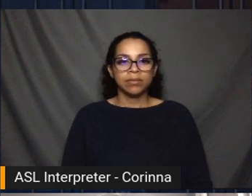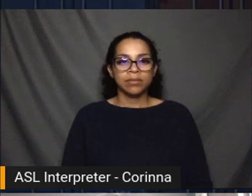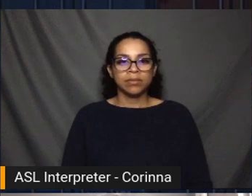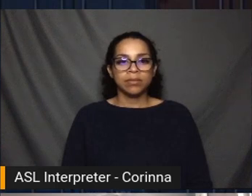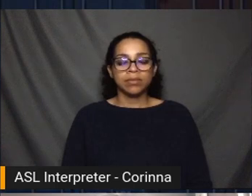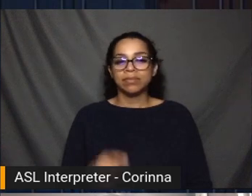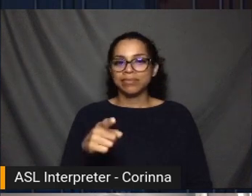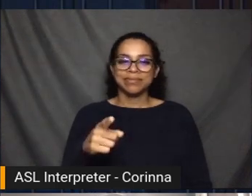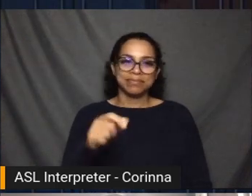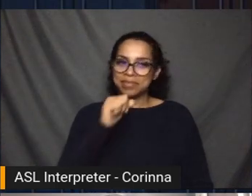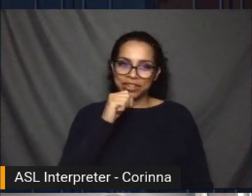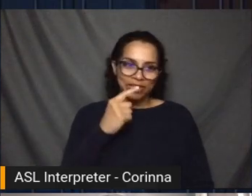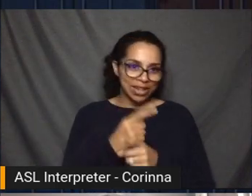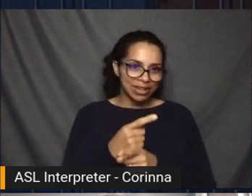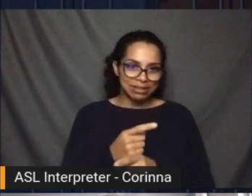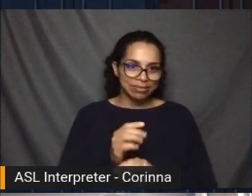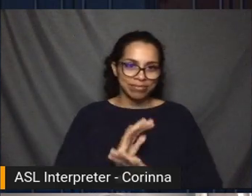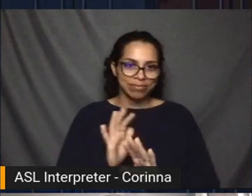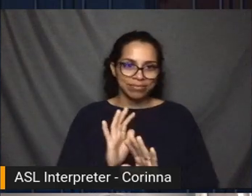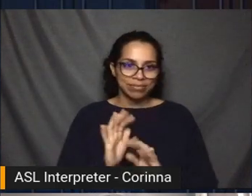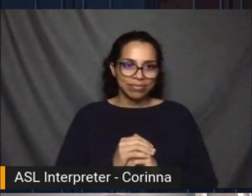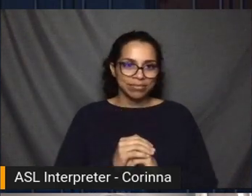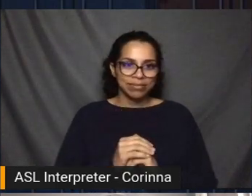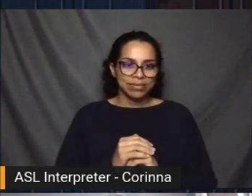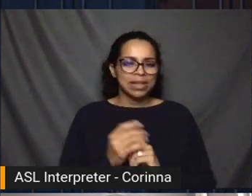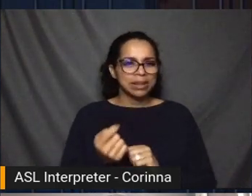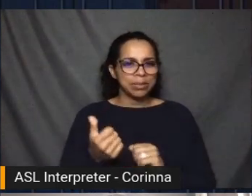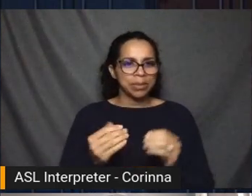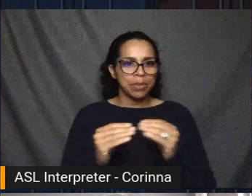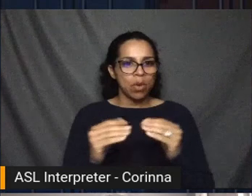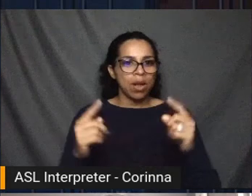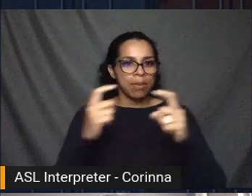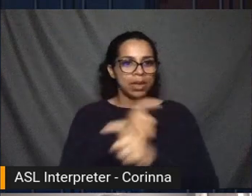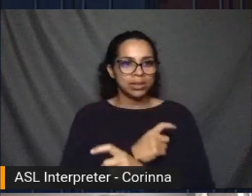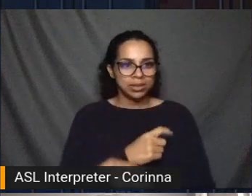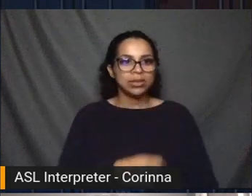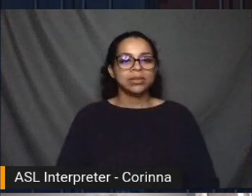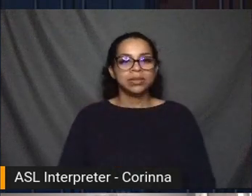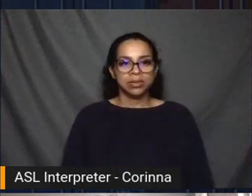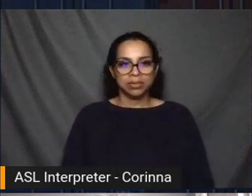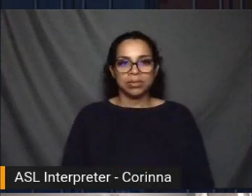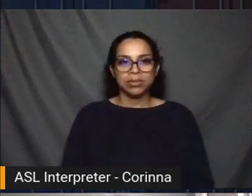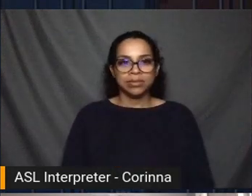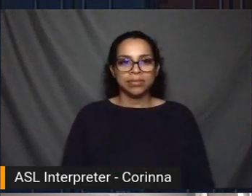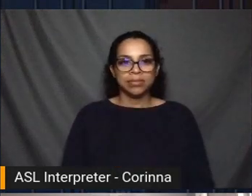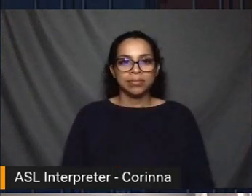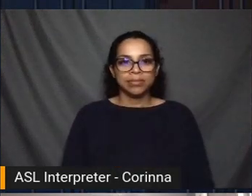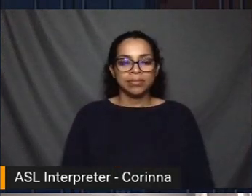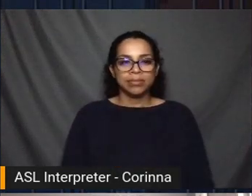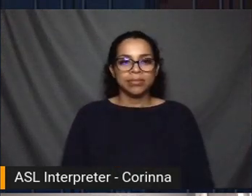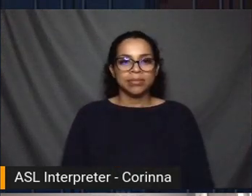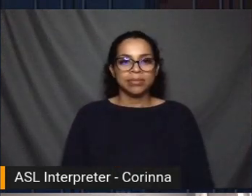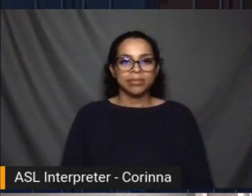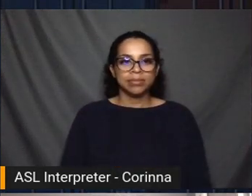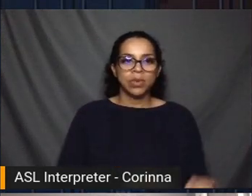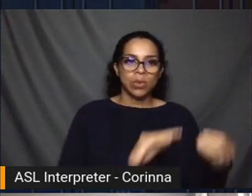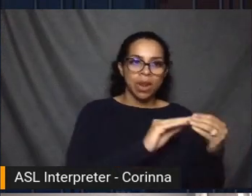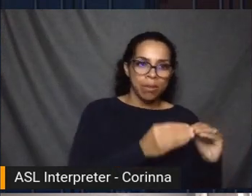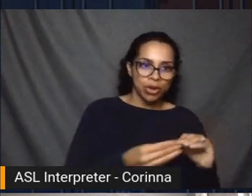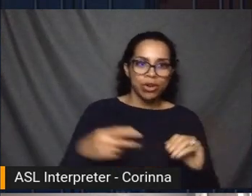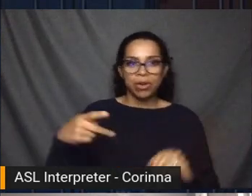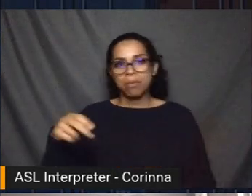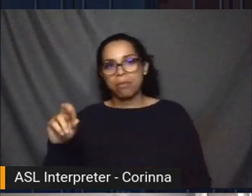also not right, because it's actually a little bit more complex. Number, port. Okay, so that's it, right?